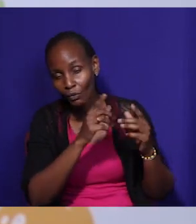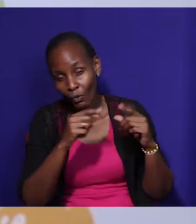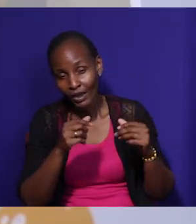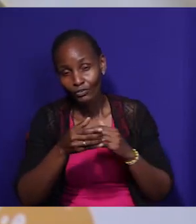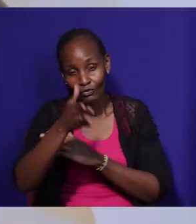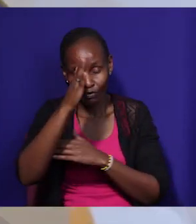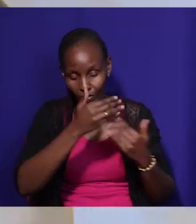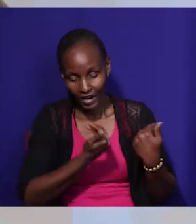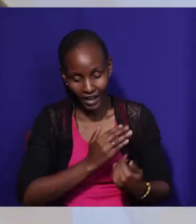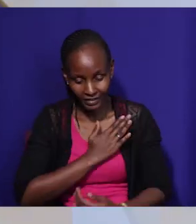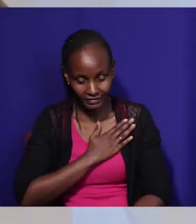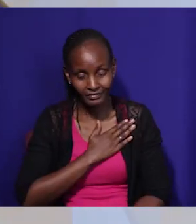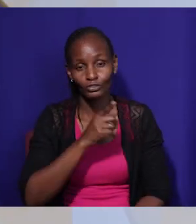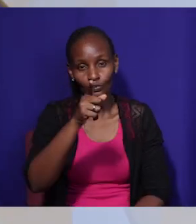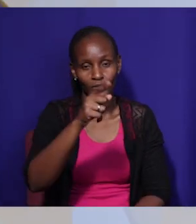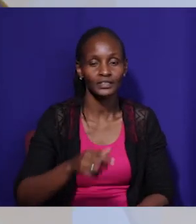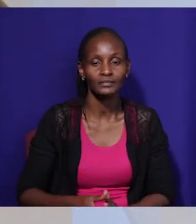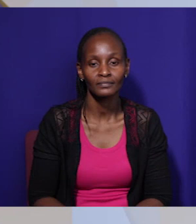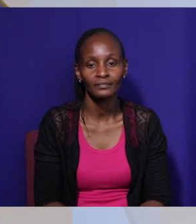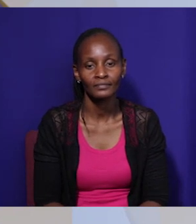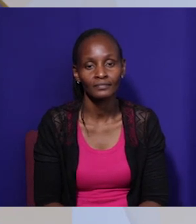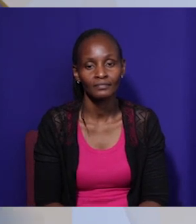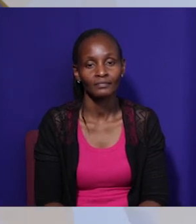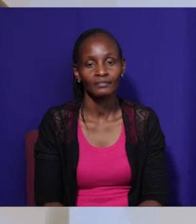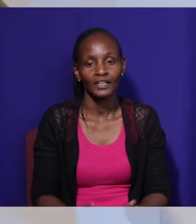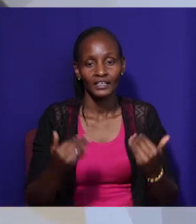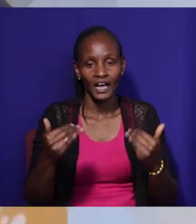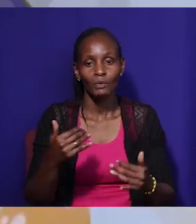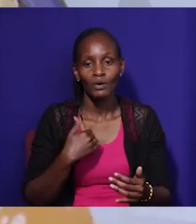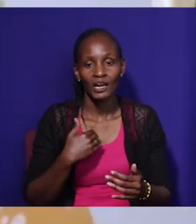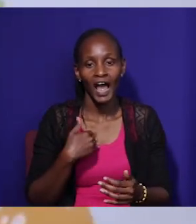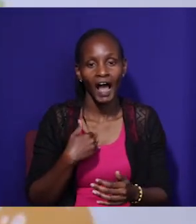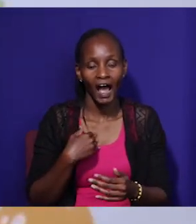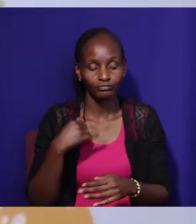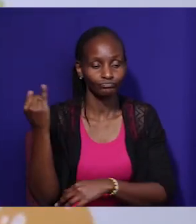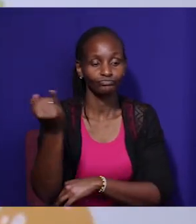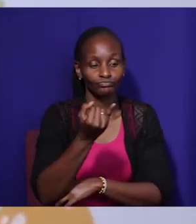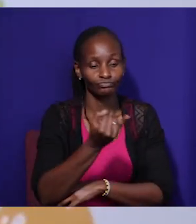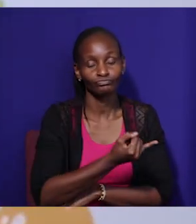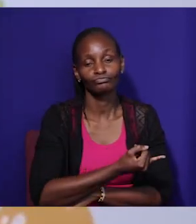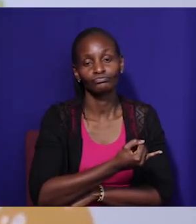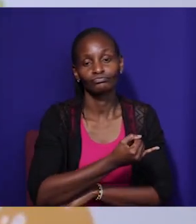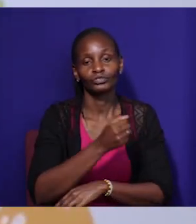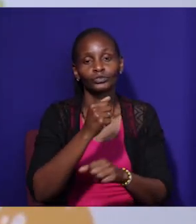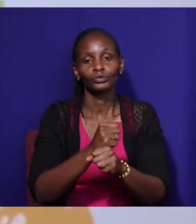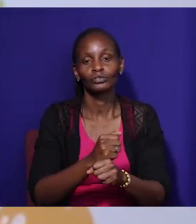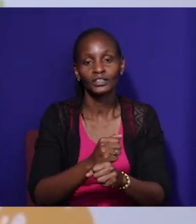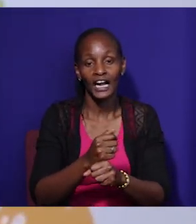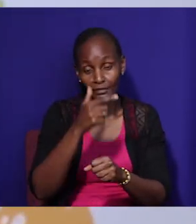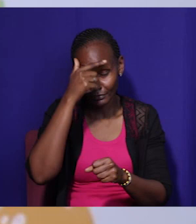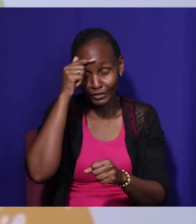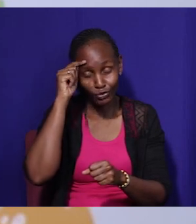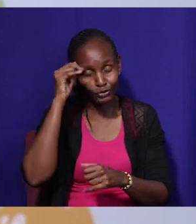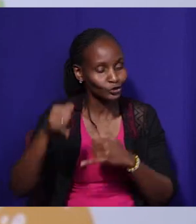the heart. So, we are now going to have some craft to do. And because we